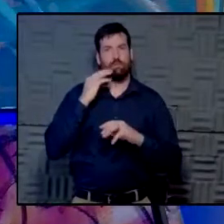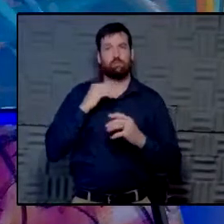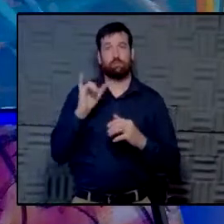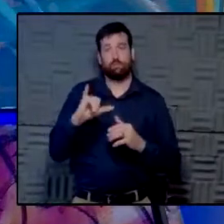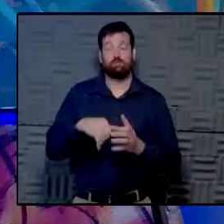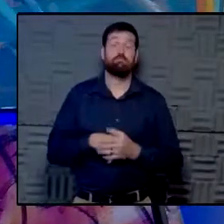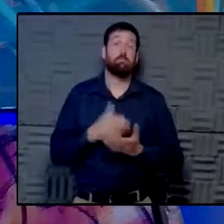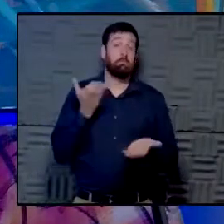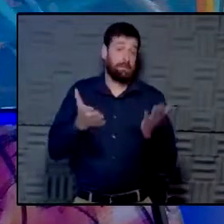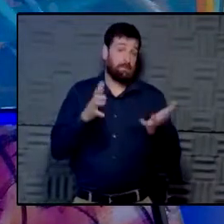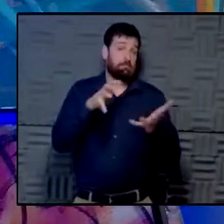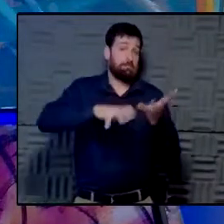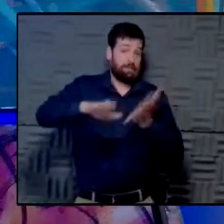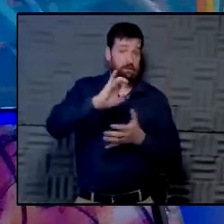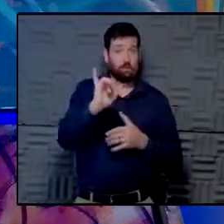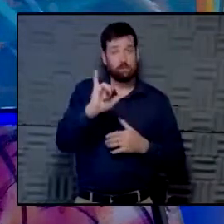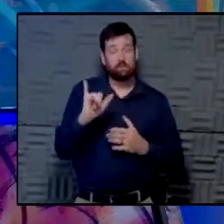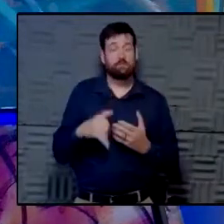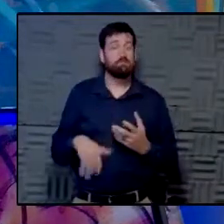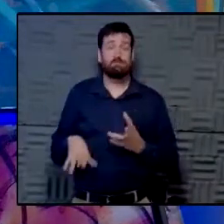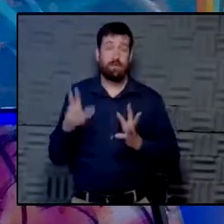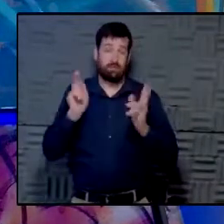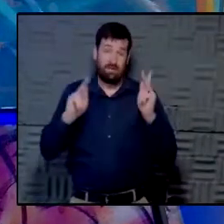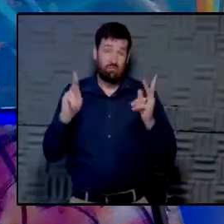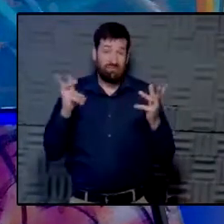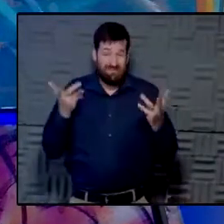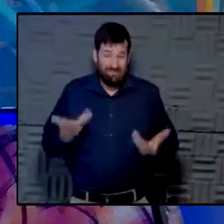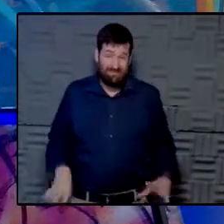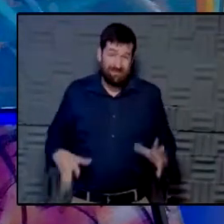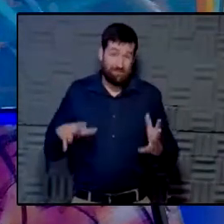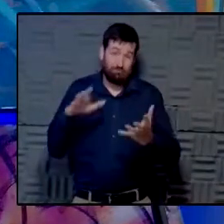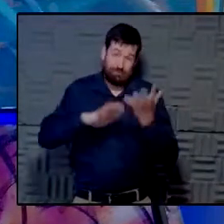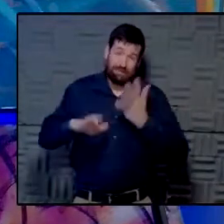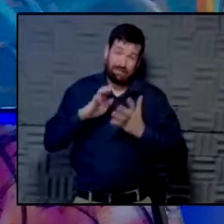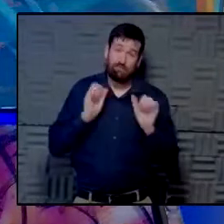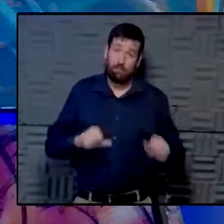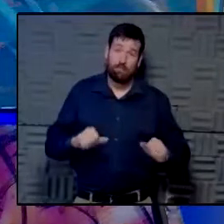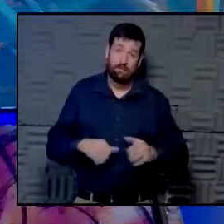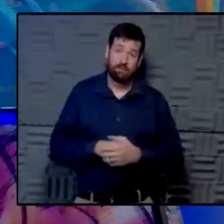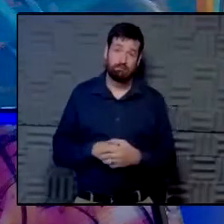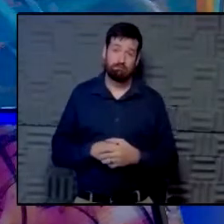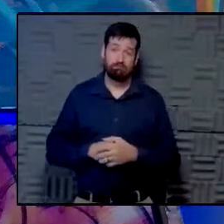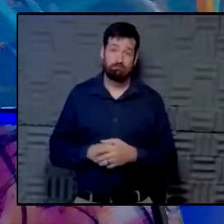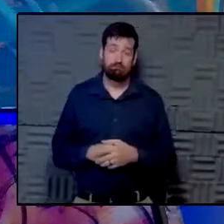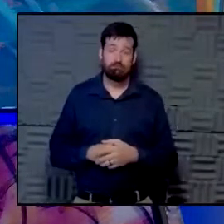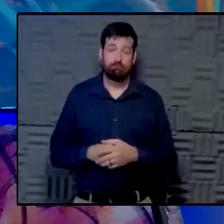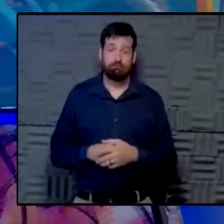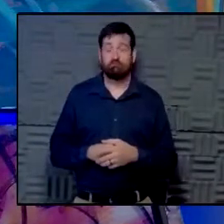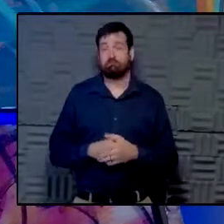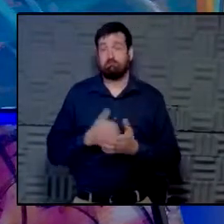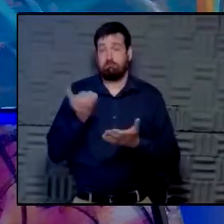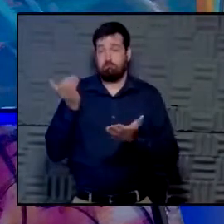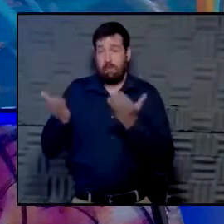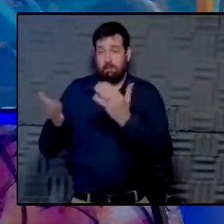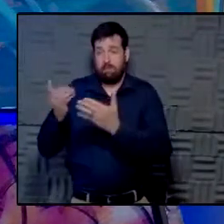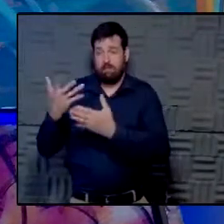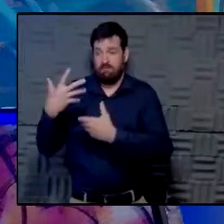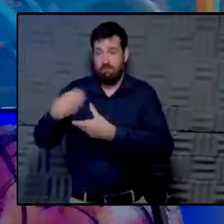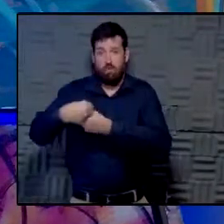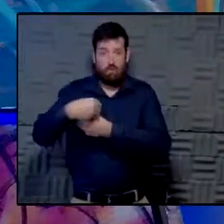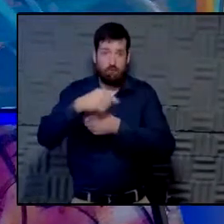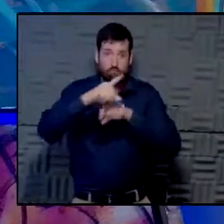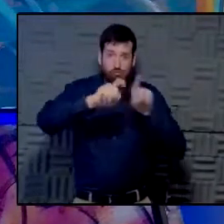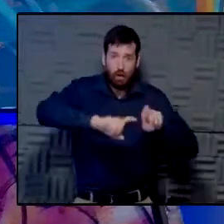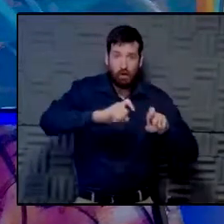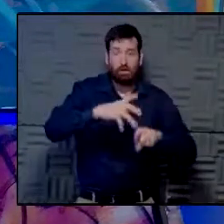maybe even mixing, because we know that people probably have been mixing, regardless. They may have been in a trial, but then wanted to